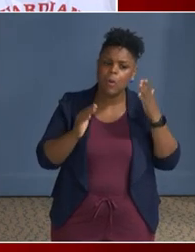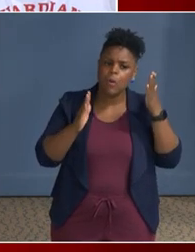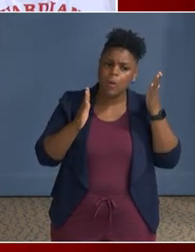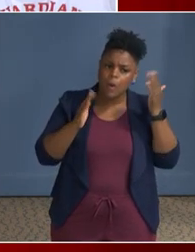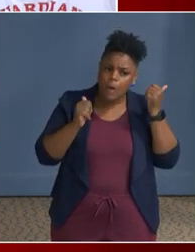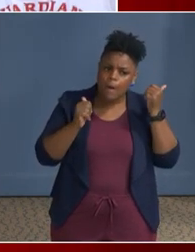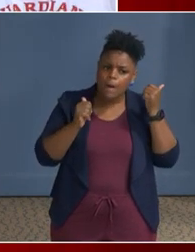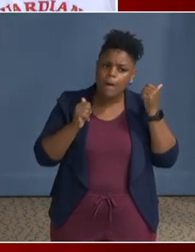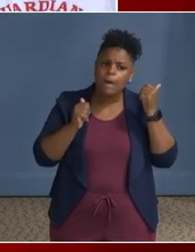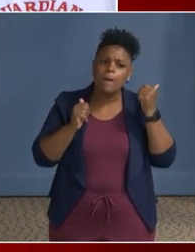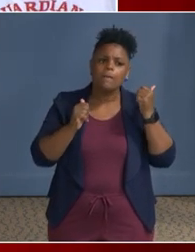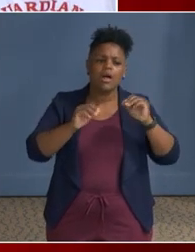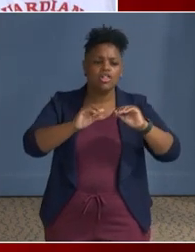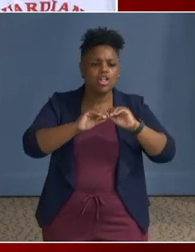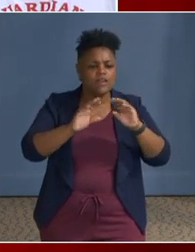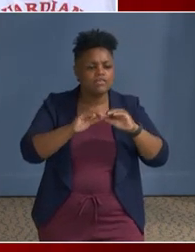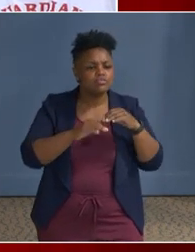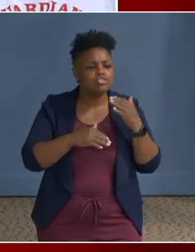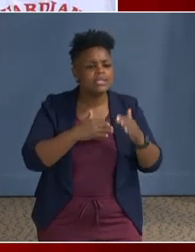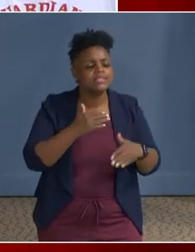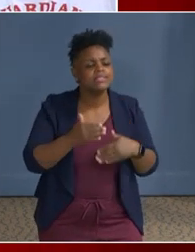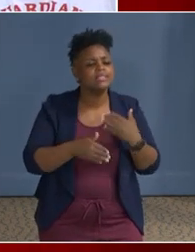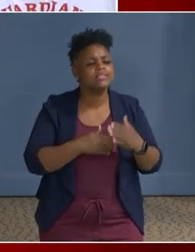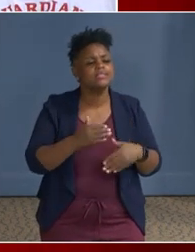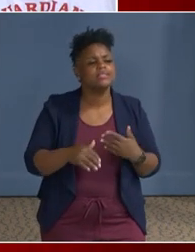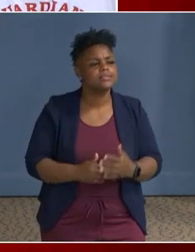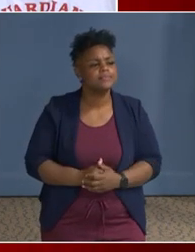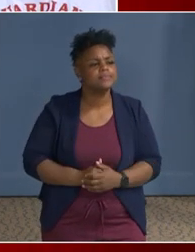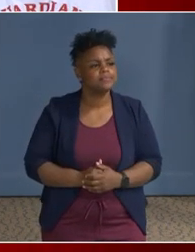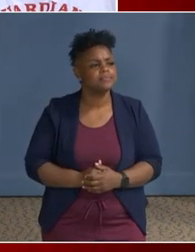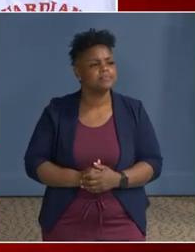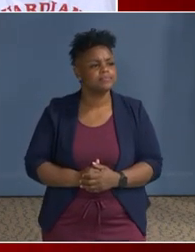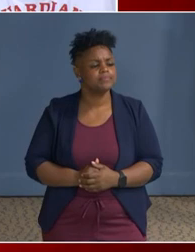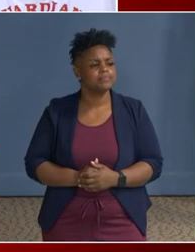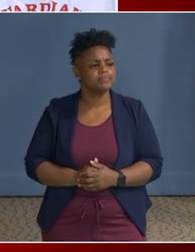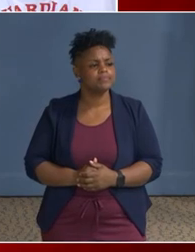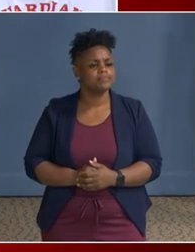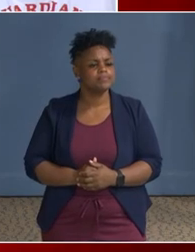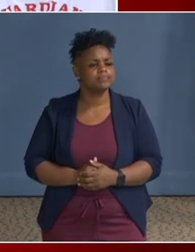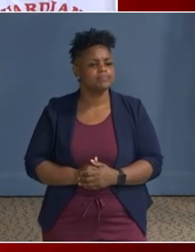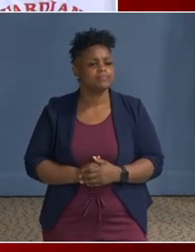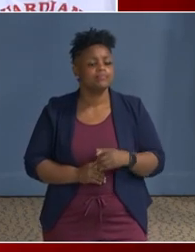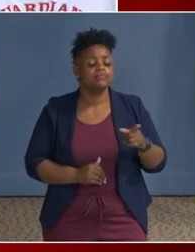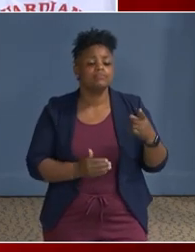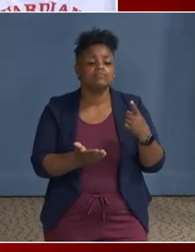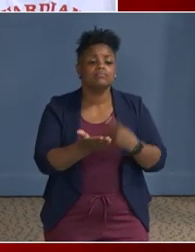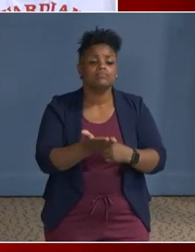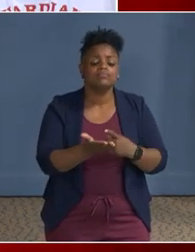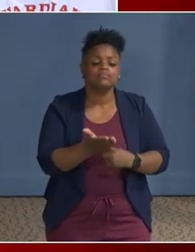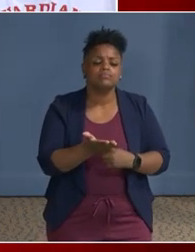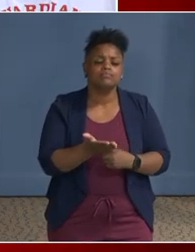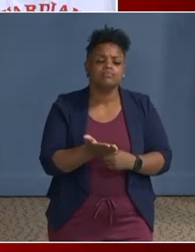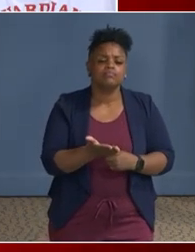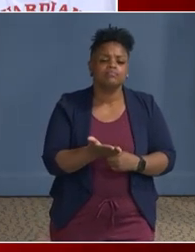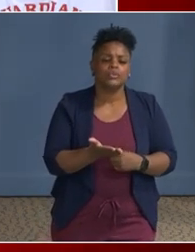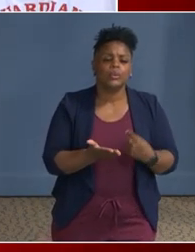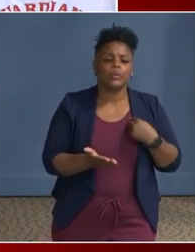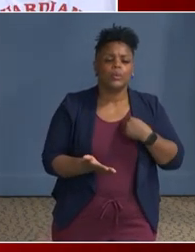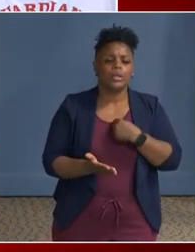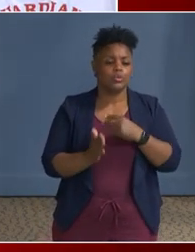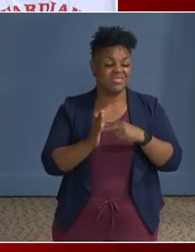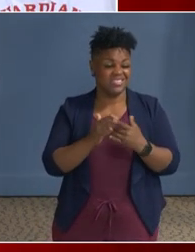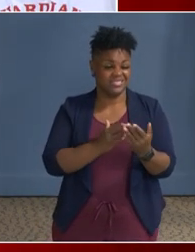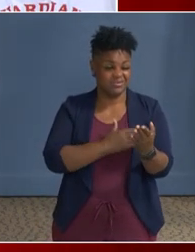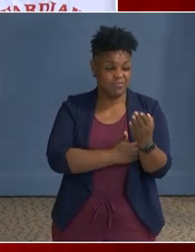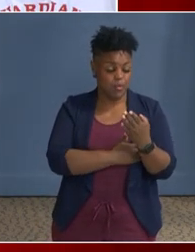process is to do that. You also mentioned, and I think we all read this morning,